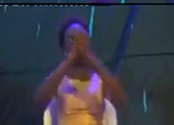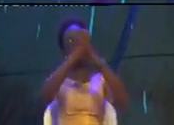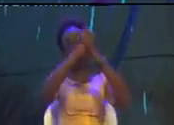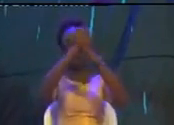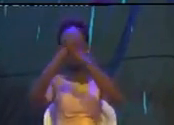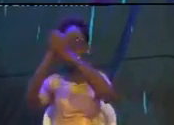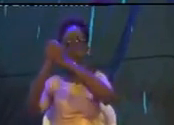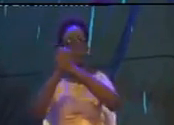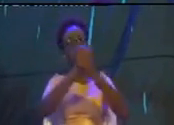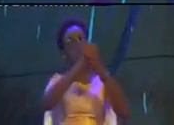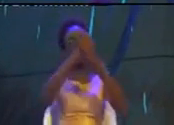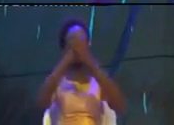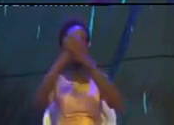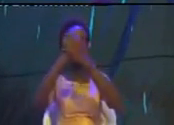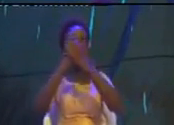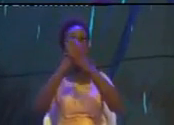Servants of God, receive our